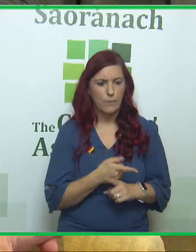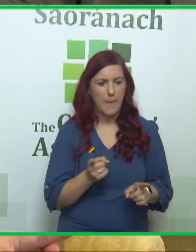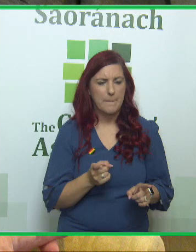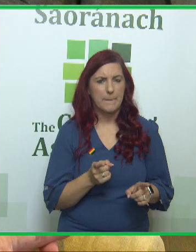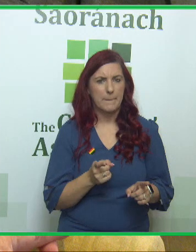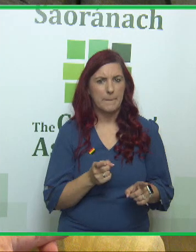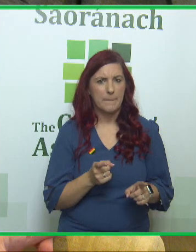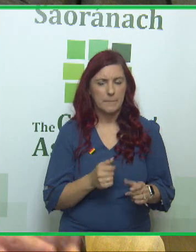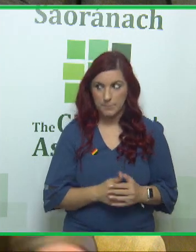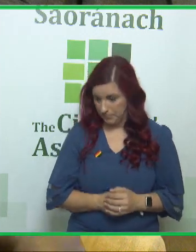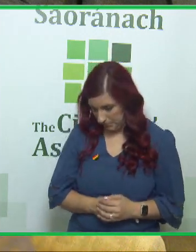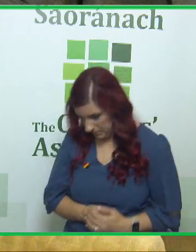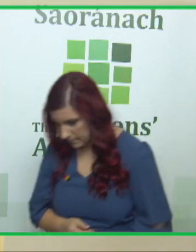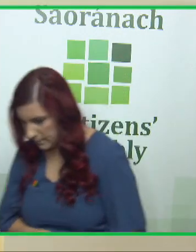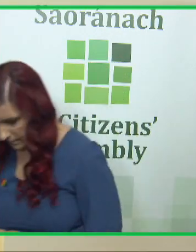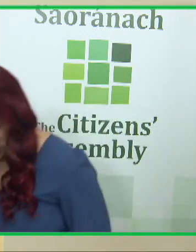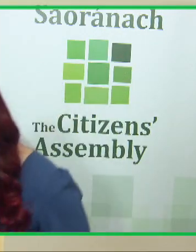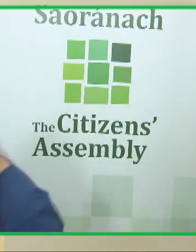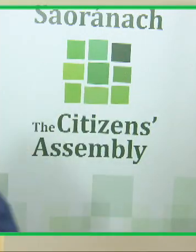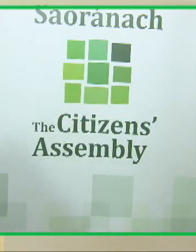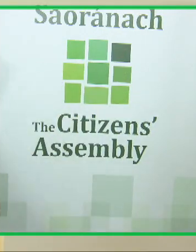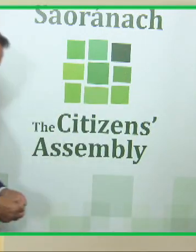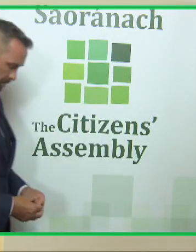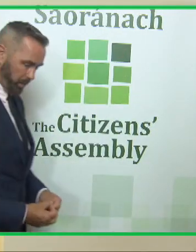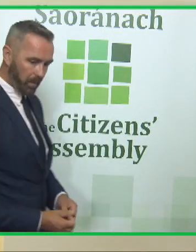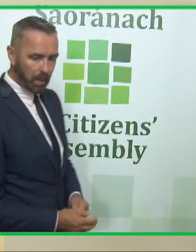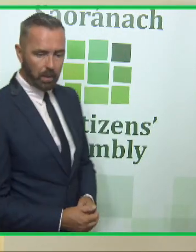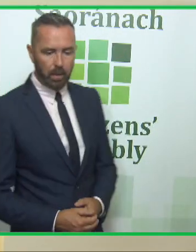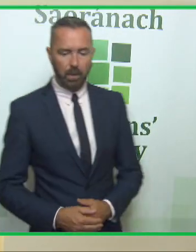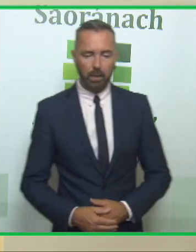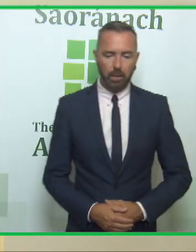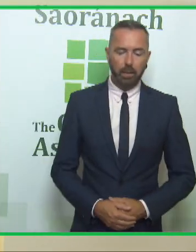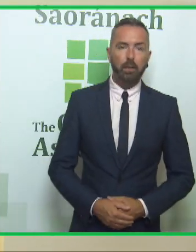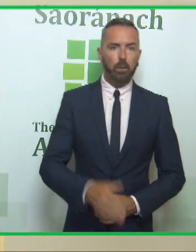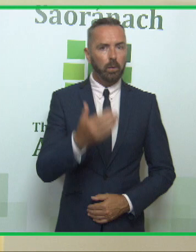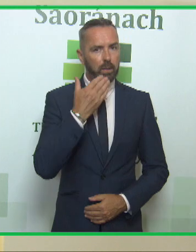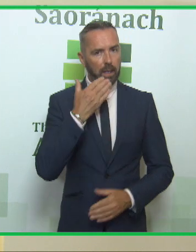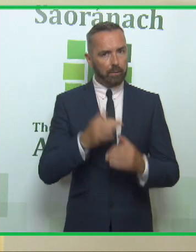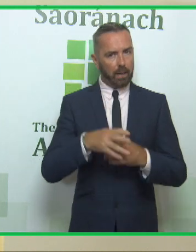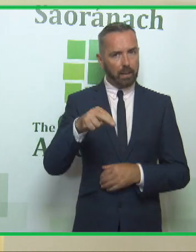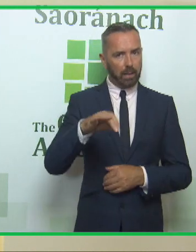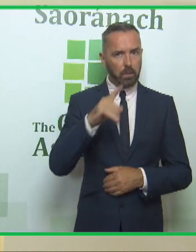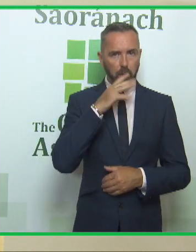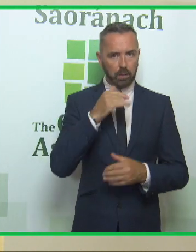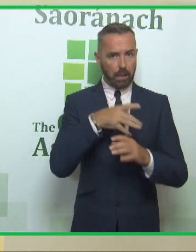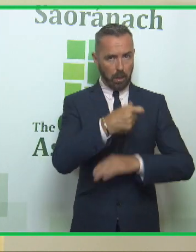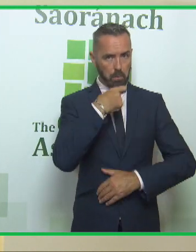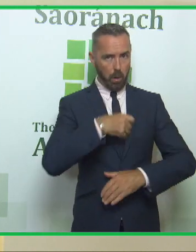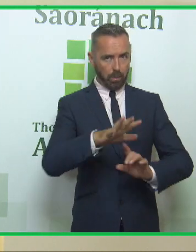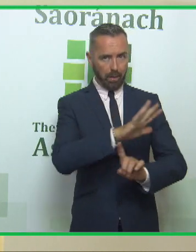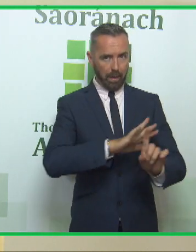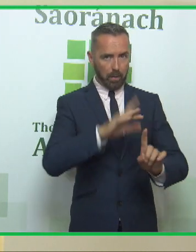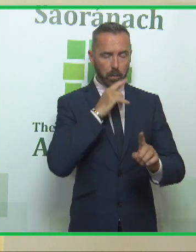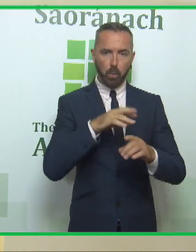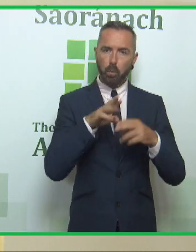any services. And thank you for that, Nicola. But Mick, that's really at the personal. What needs to happen at, I suppose, the political with a